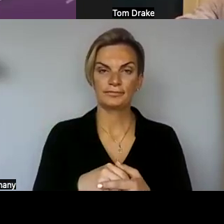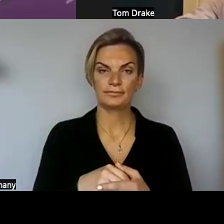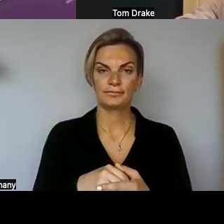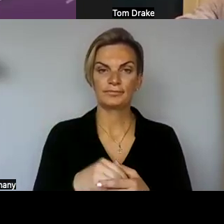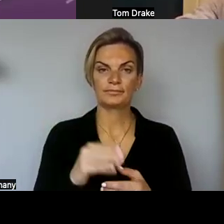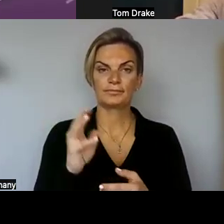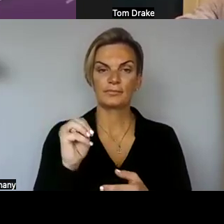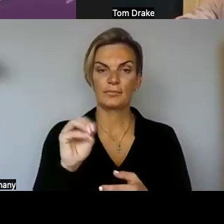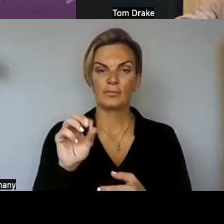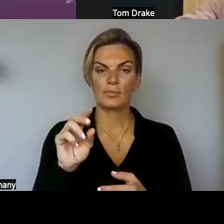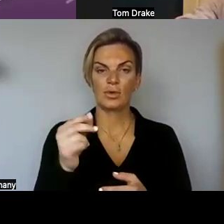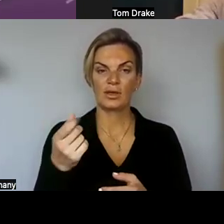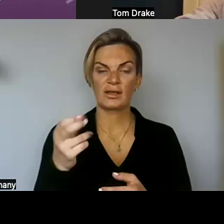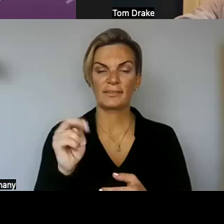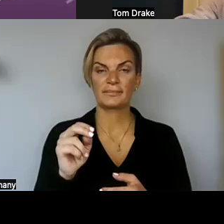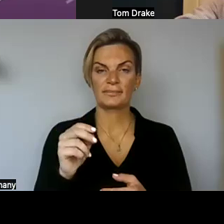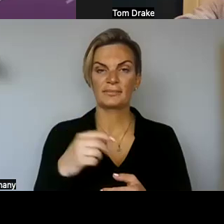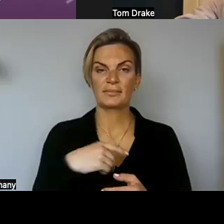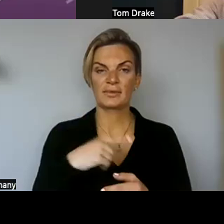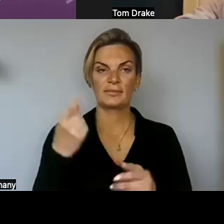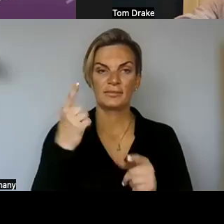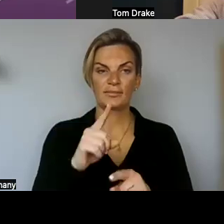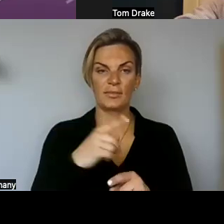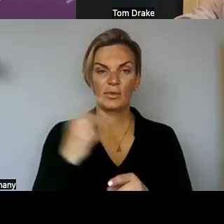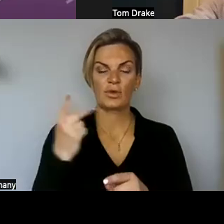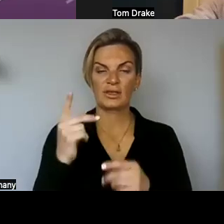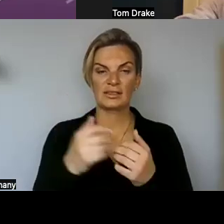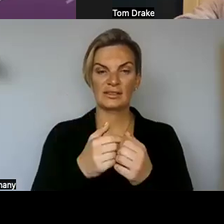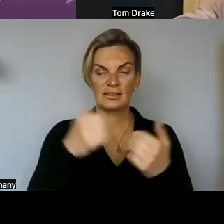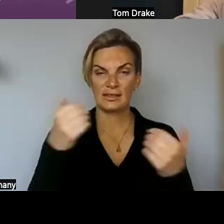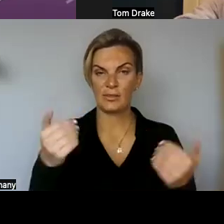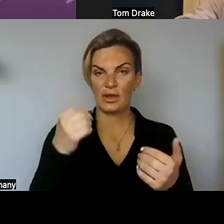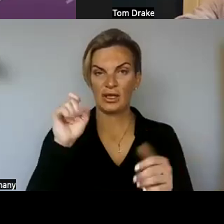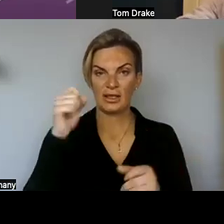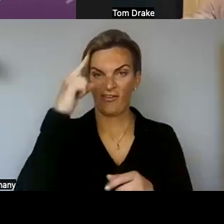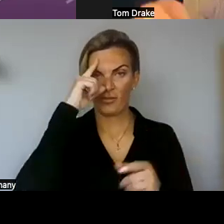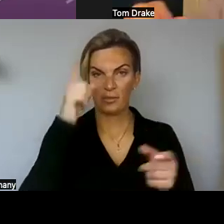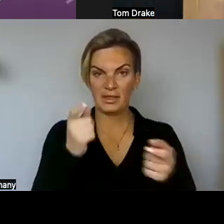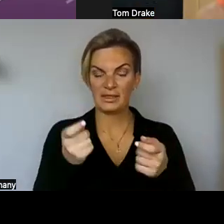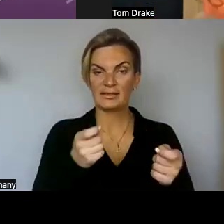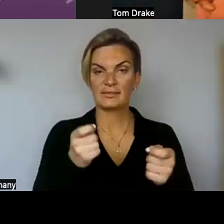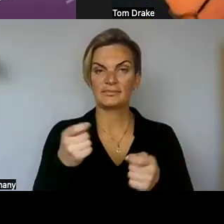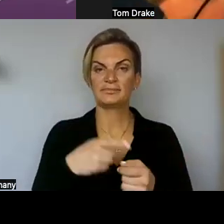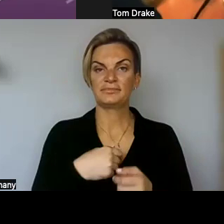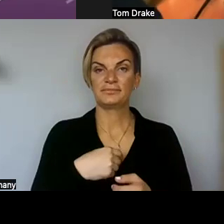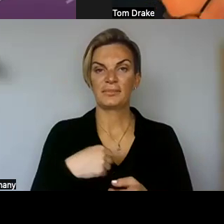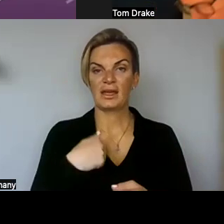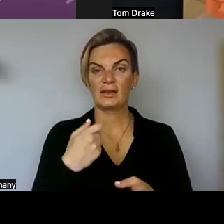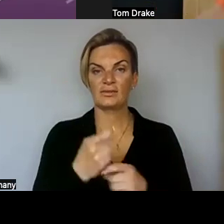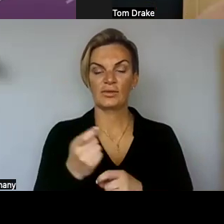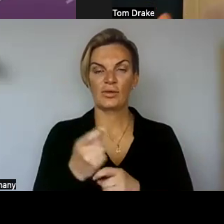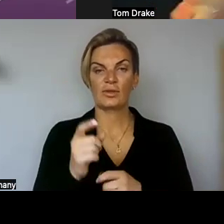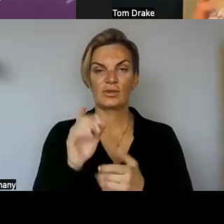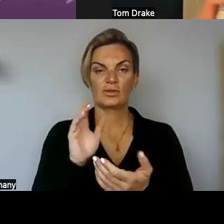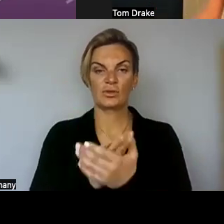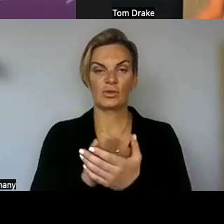Yes, Rachel, you're absolutely right. We're completely separate governments. I like to joke that the school is